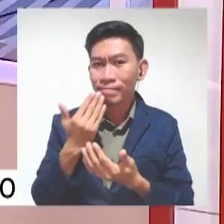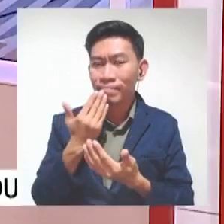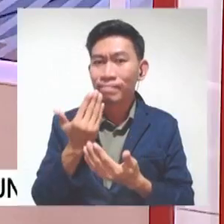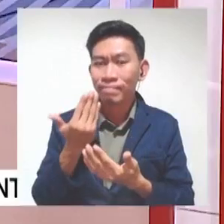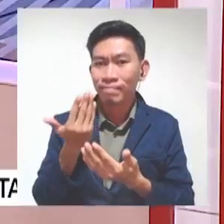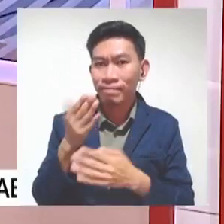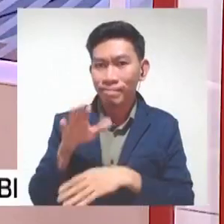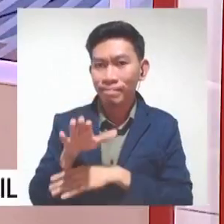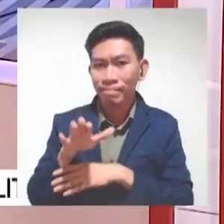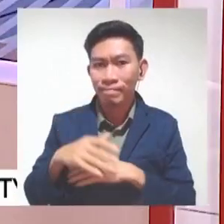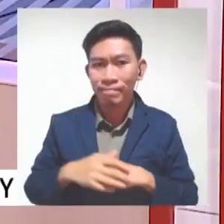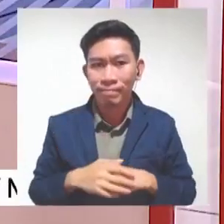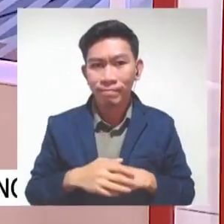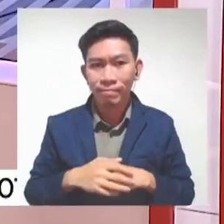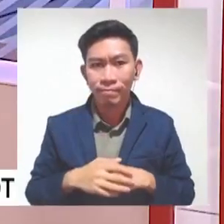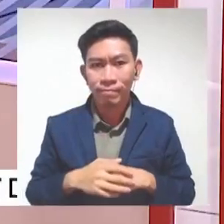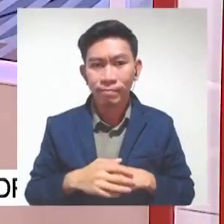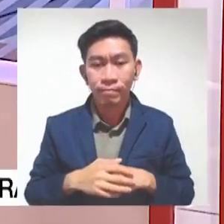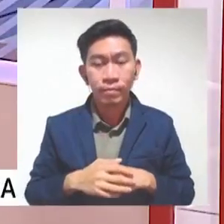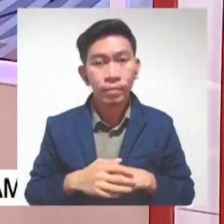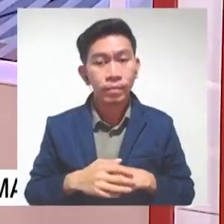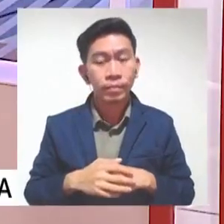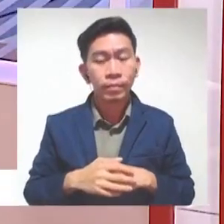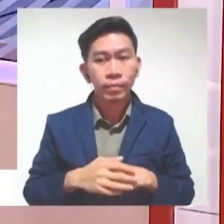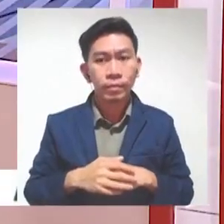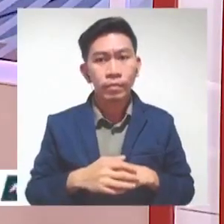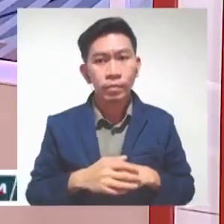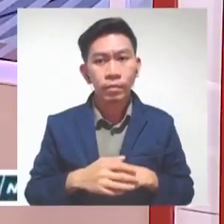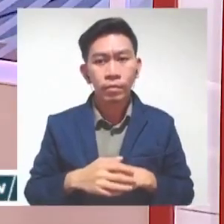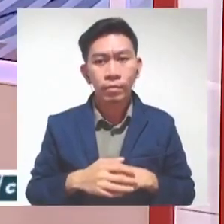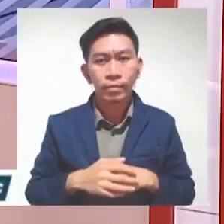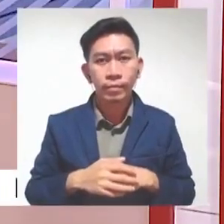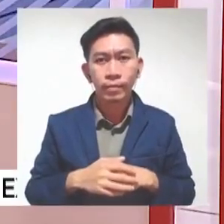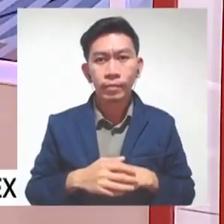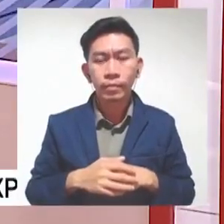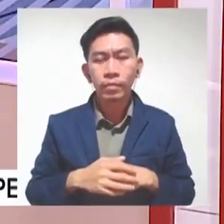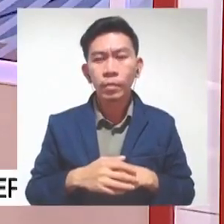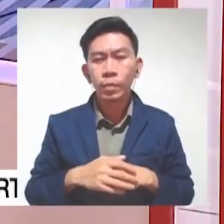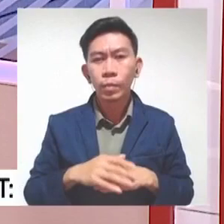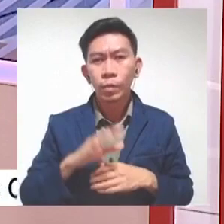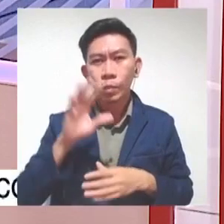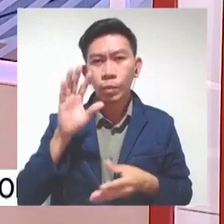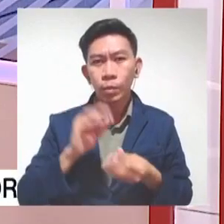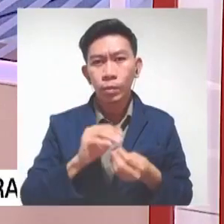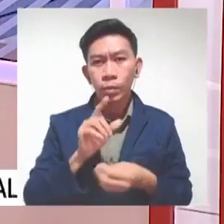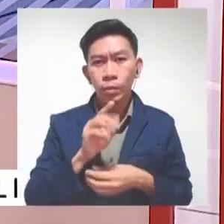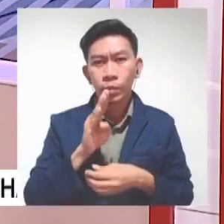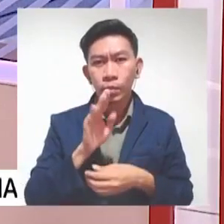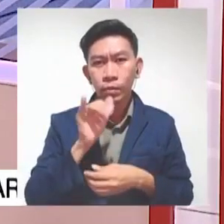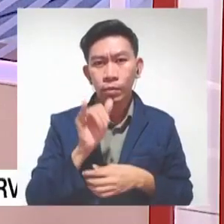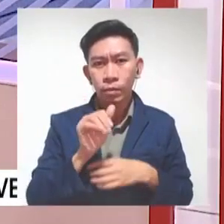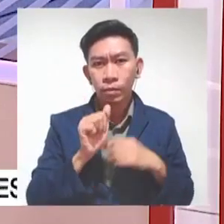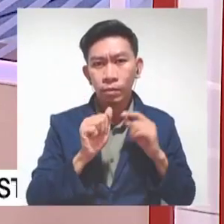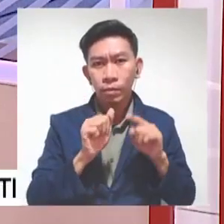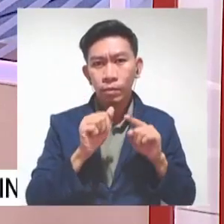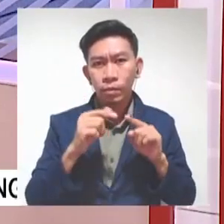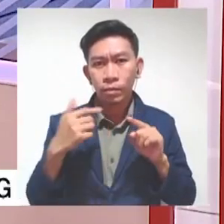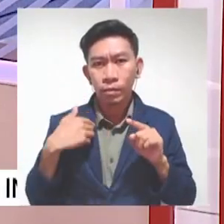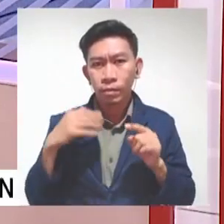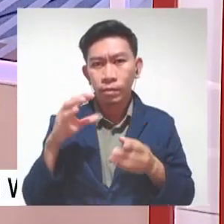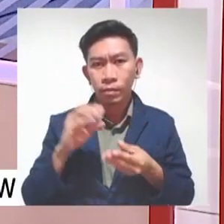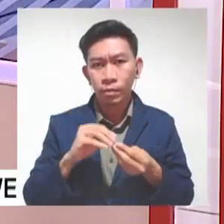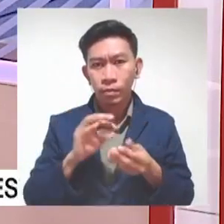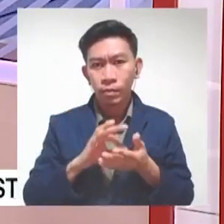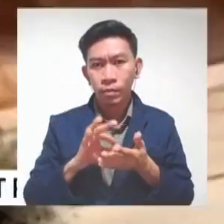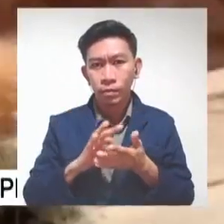The Libyan Red Crescent denies a death toll from last week's flooding has reached 11,300. The United Nations, citing the rescue group,